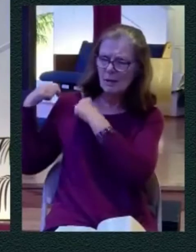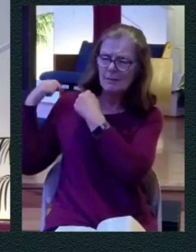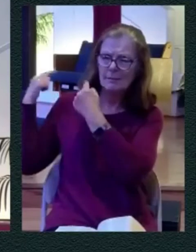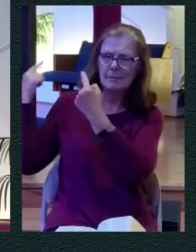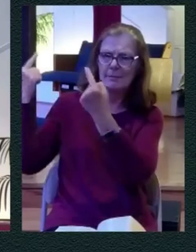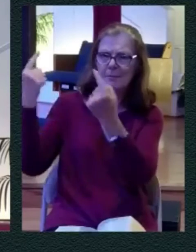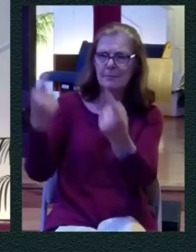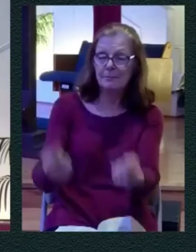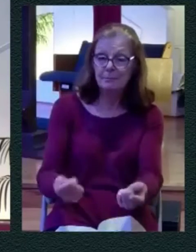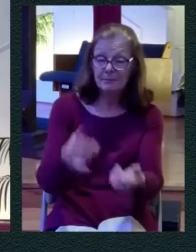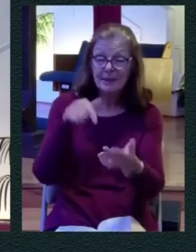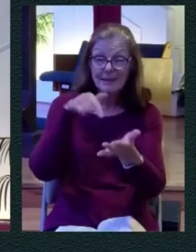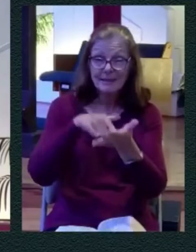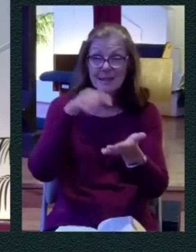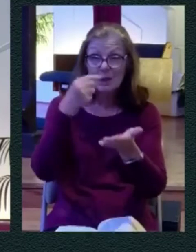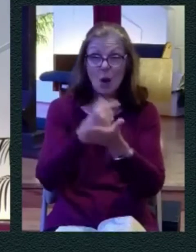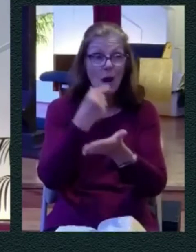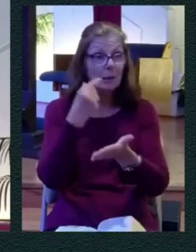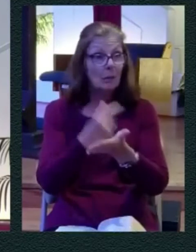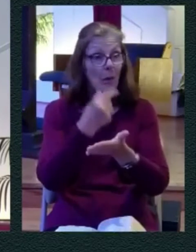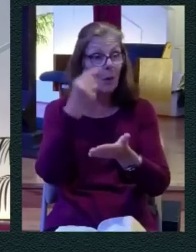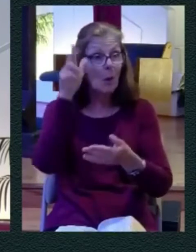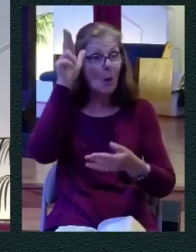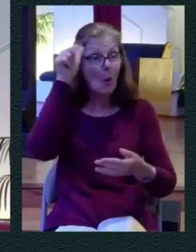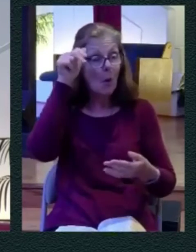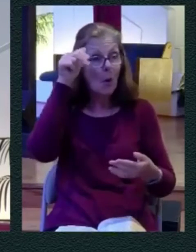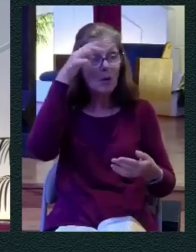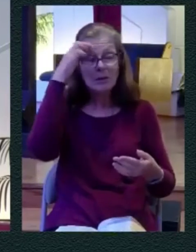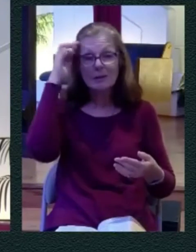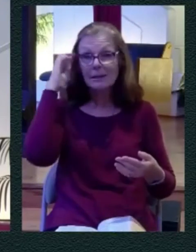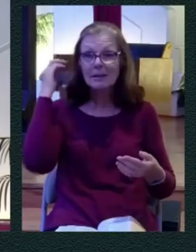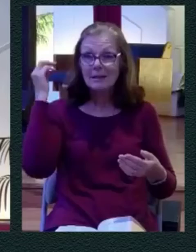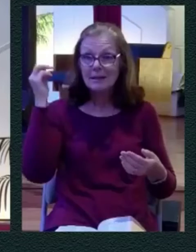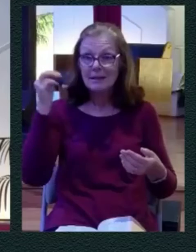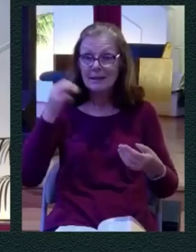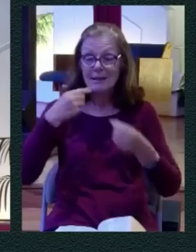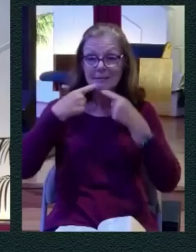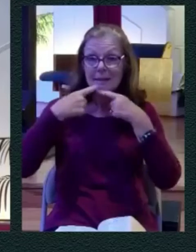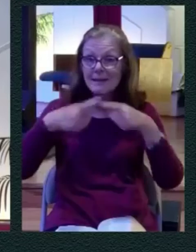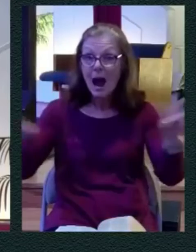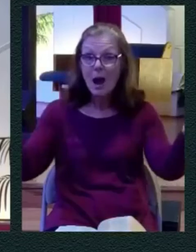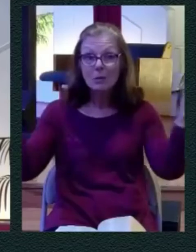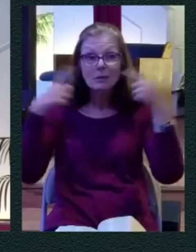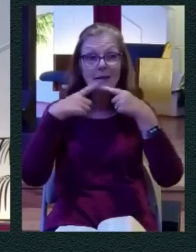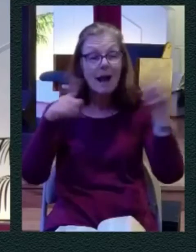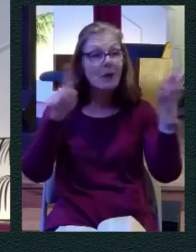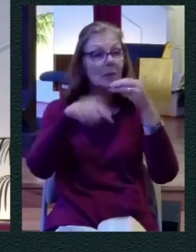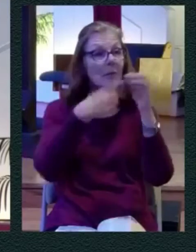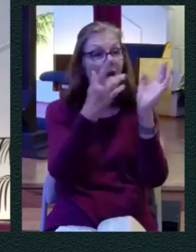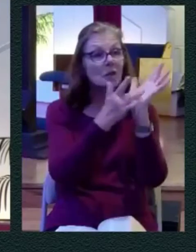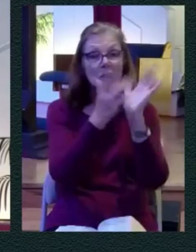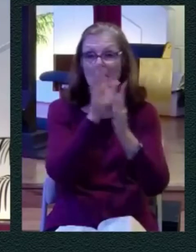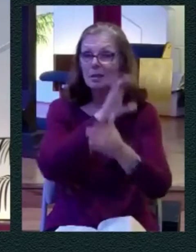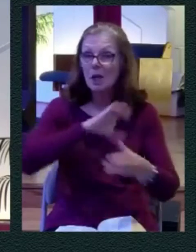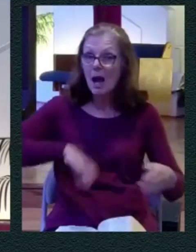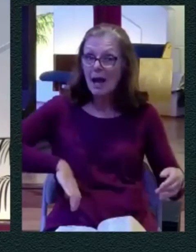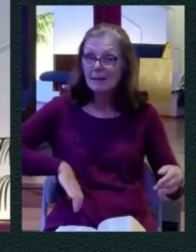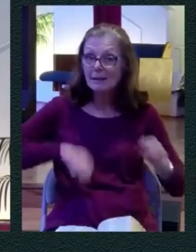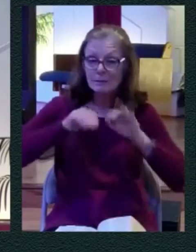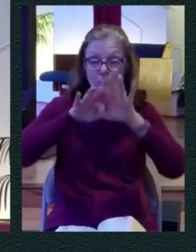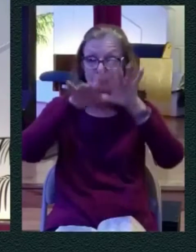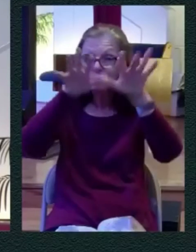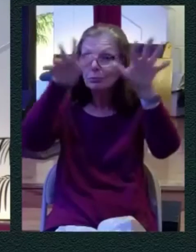has ridden and hearts have come to enshrine Jesus Christ as Lord. It's glorious.